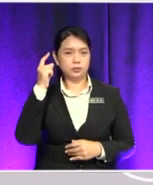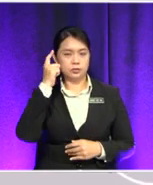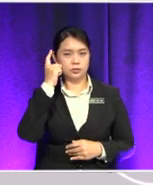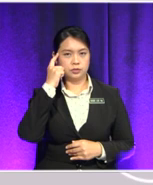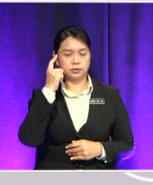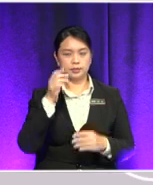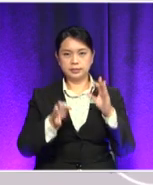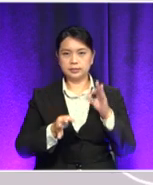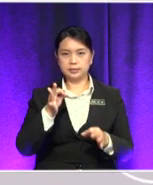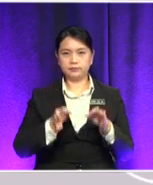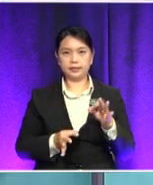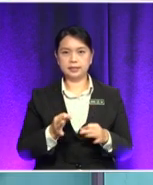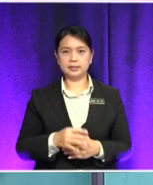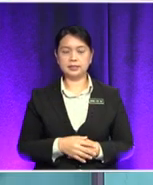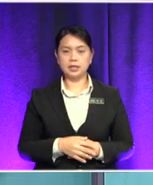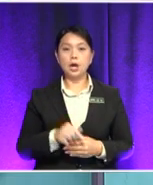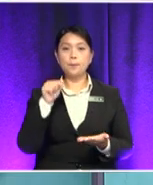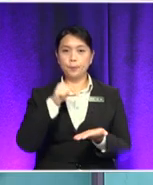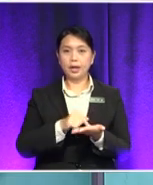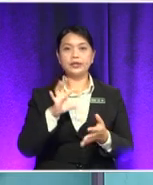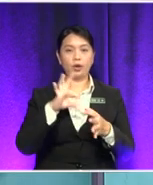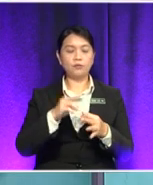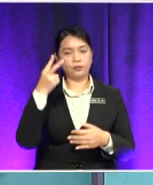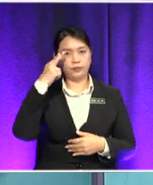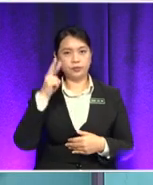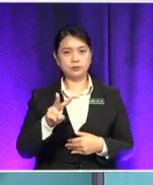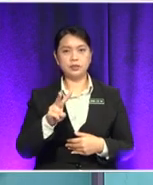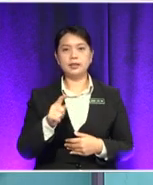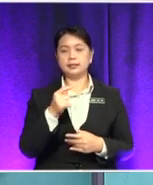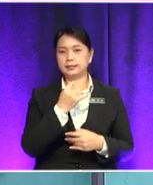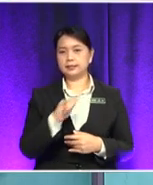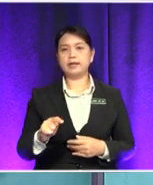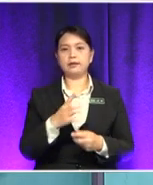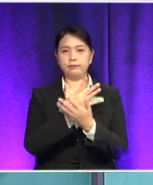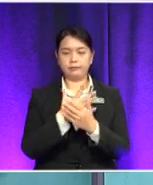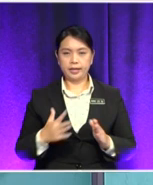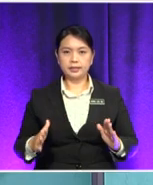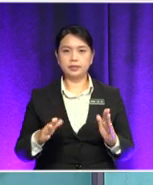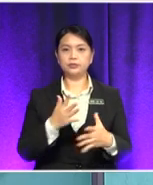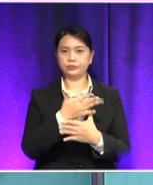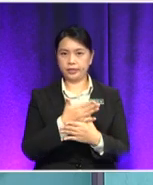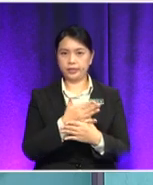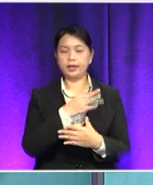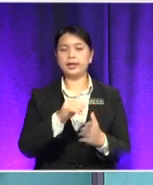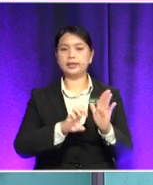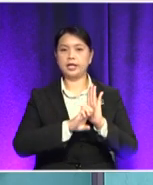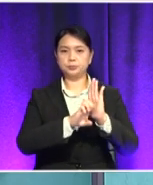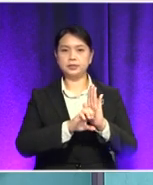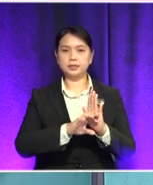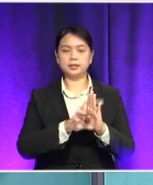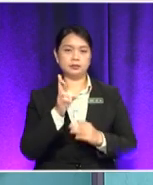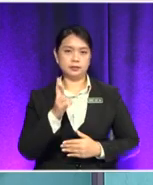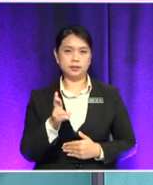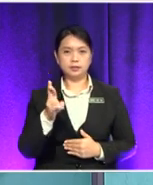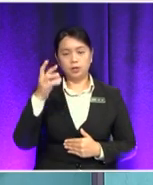point of view. So they already share their thoughts and opinions, and they already express their opinion about